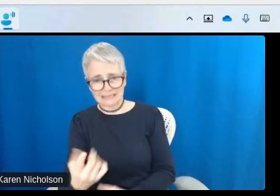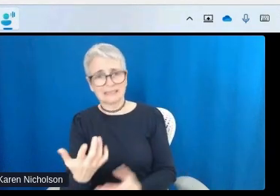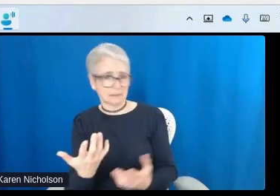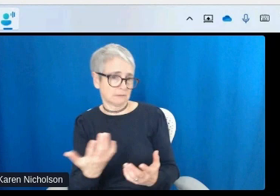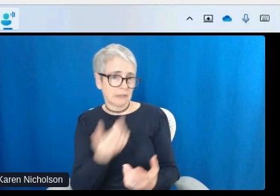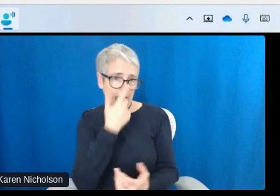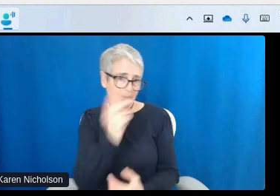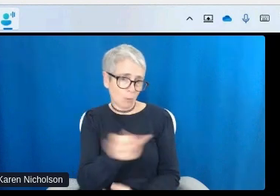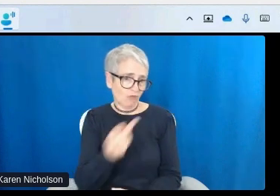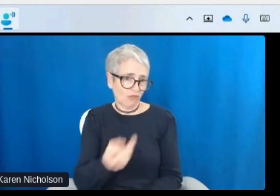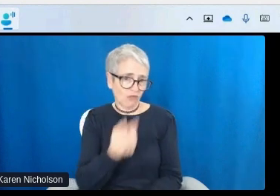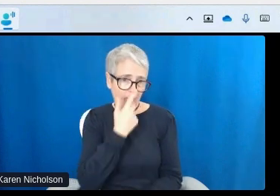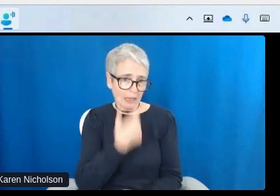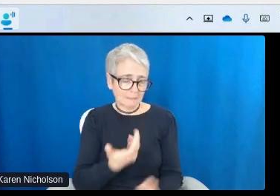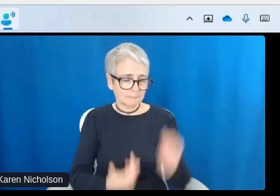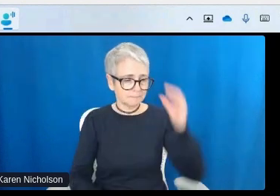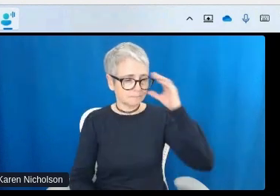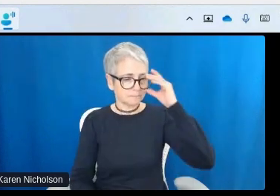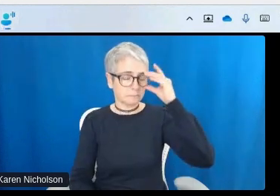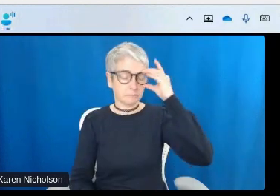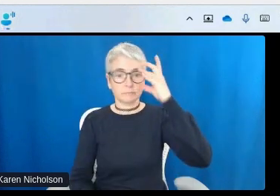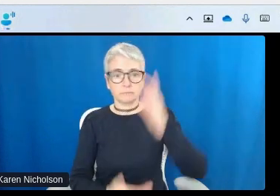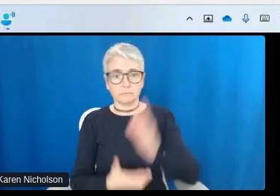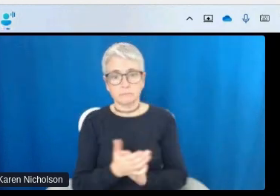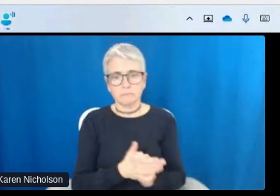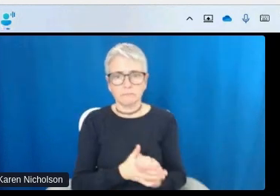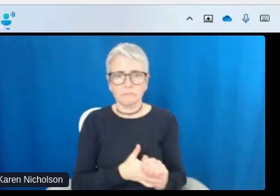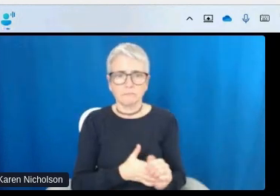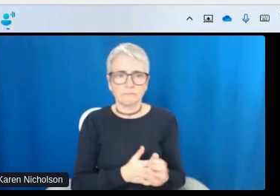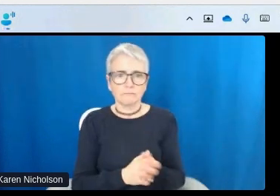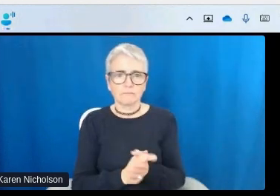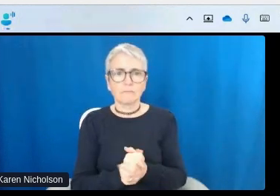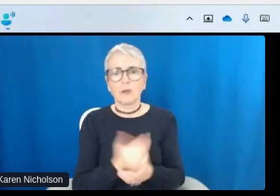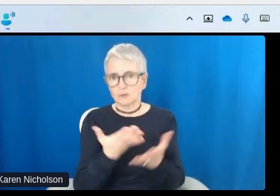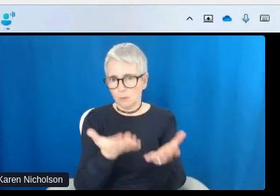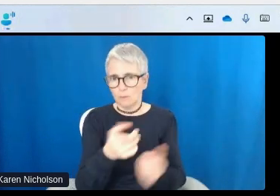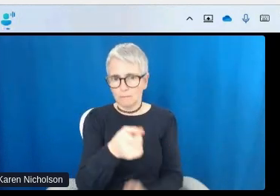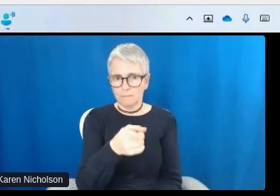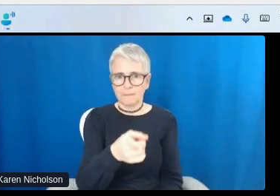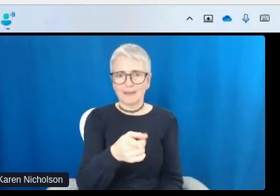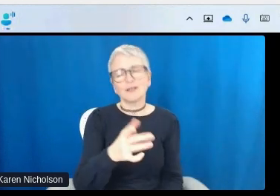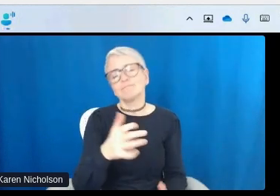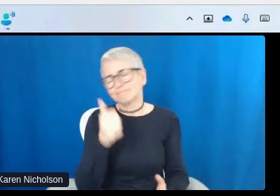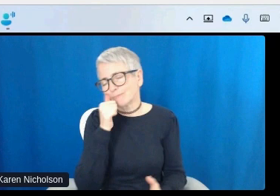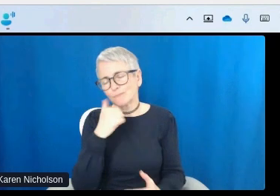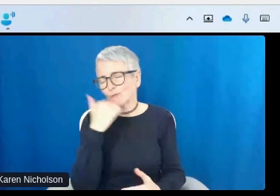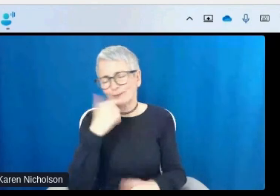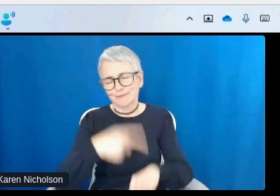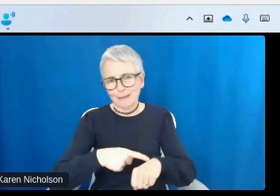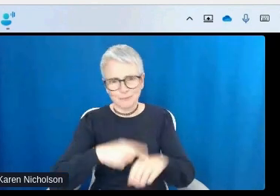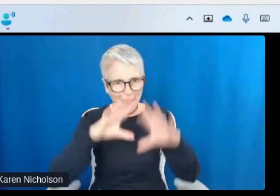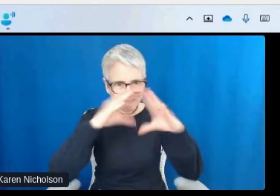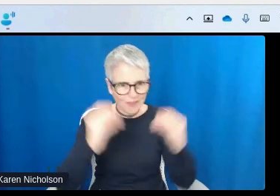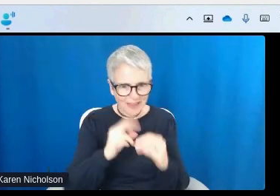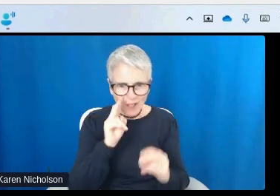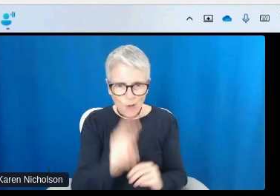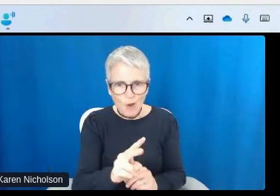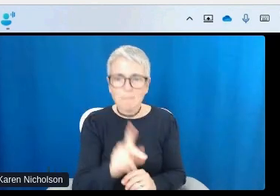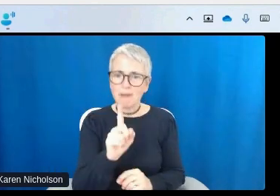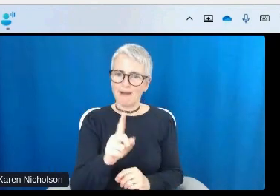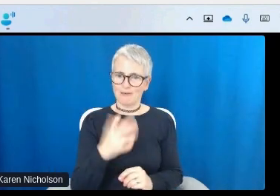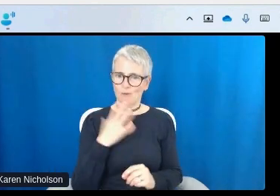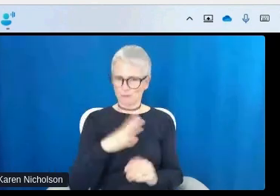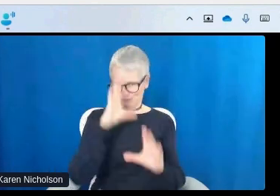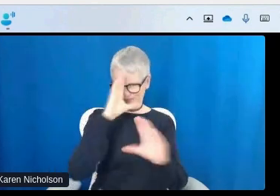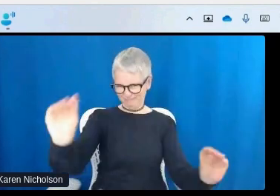my voice. So that's a kind of few of the features. Obviously, we don't have a huge amount of time today to look at them all, but what I wanted to kind of make it clear is